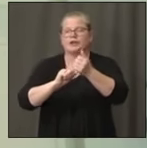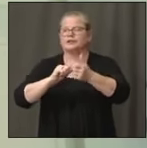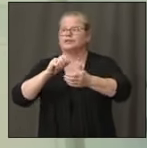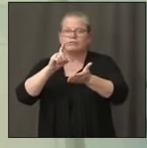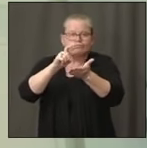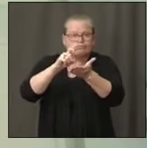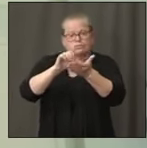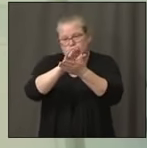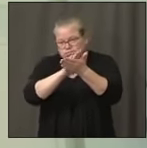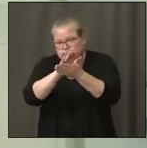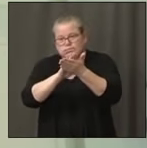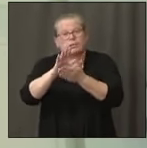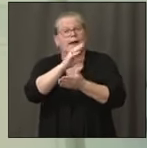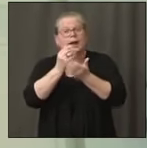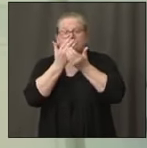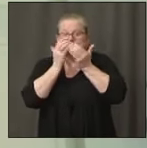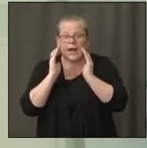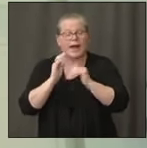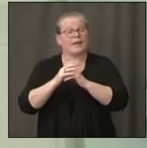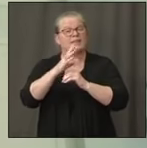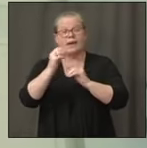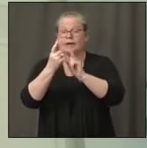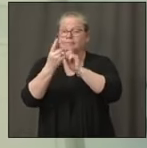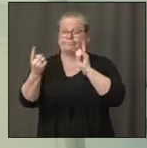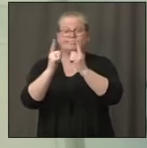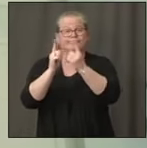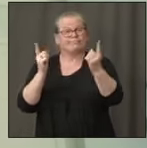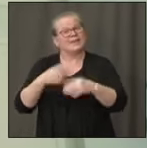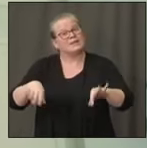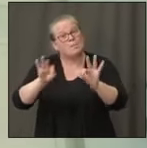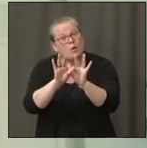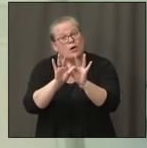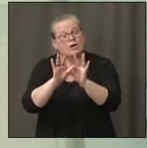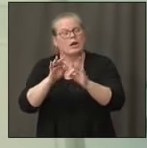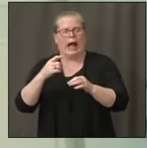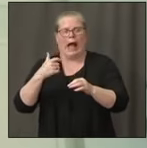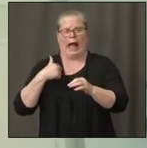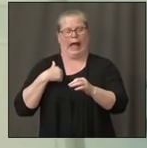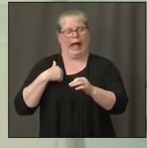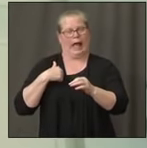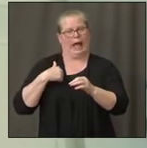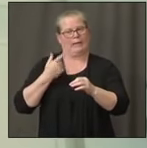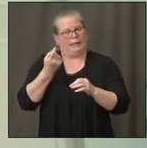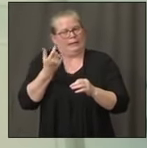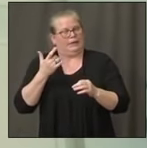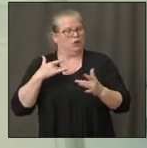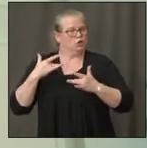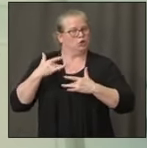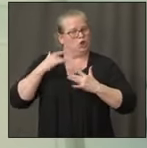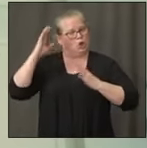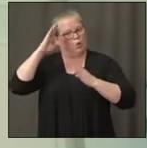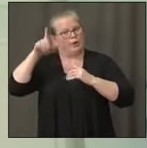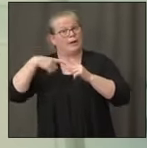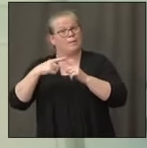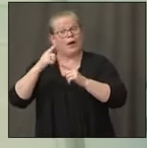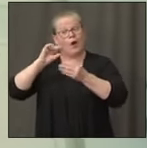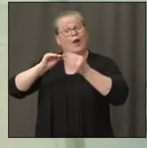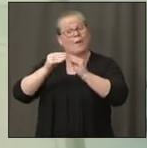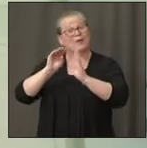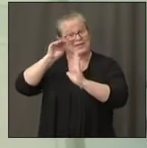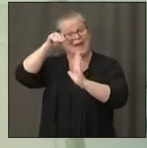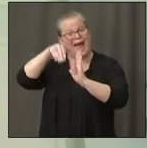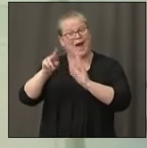And then lastly, physically distancing. So my concern is that people see the data and they think that we're back to normal, but we're not. It's important that we